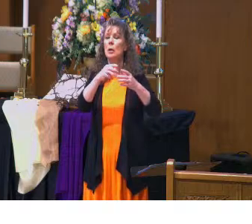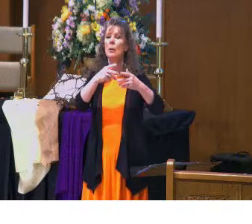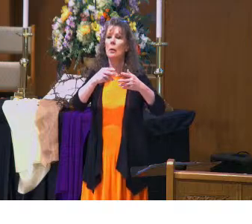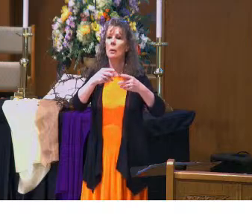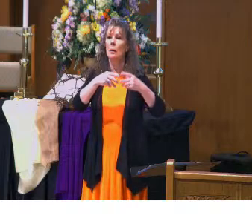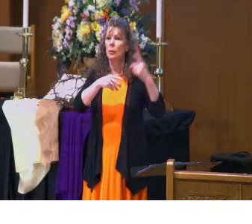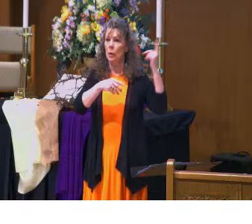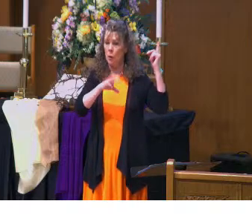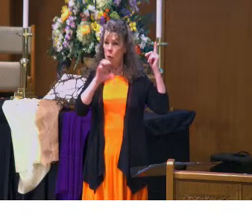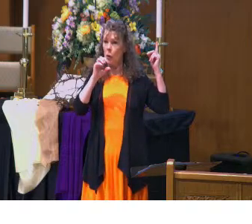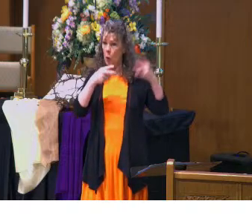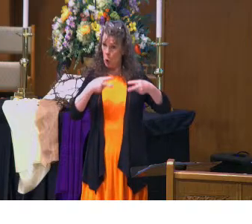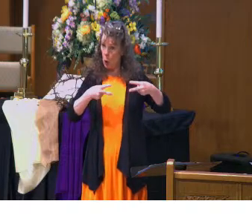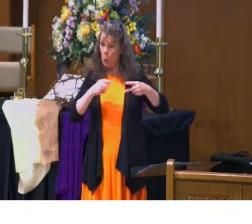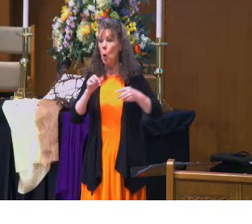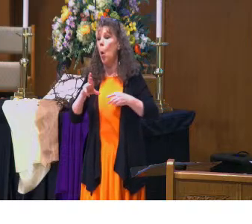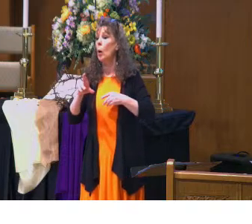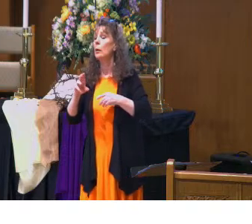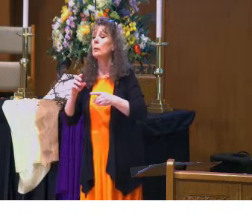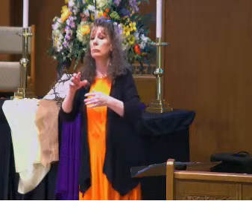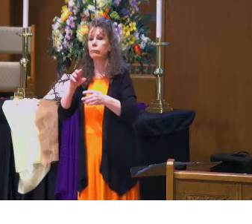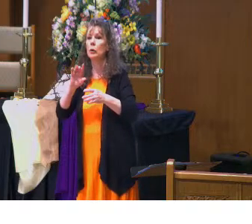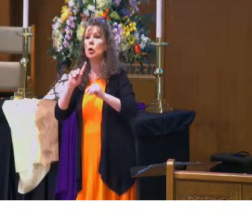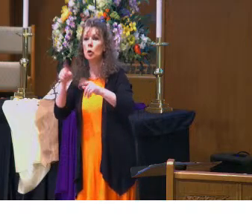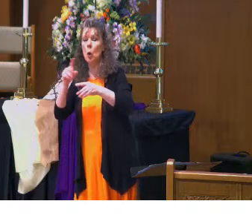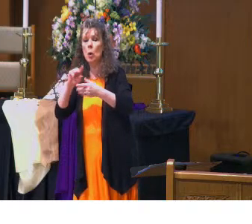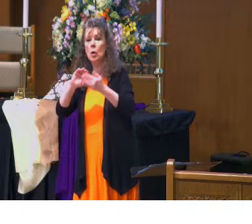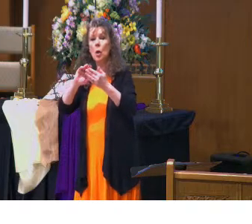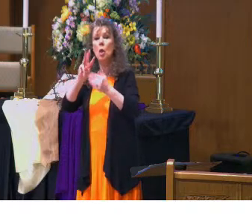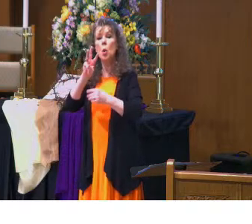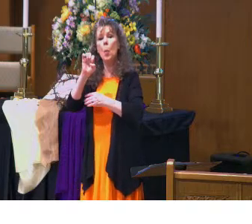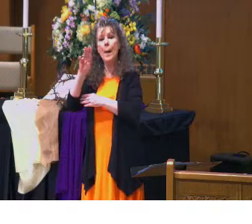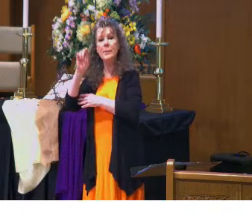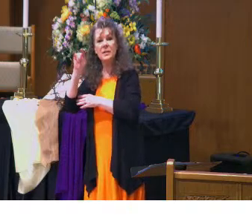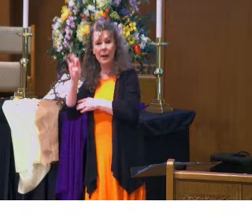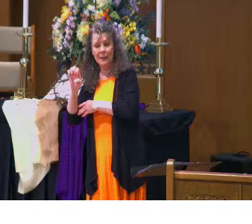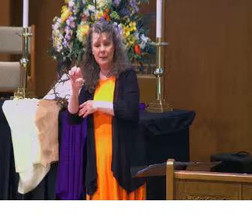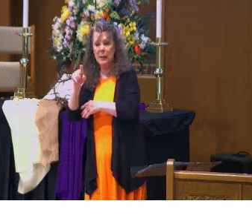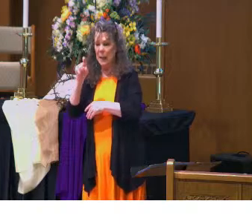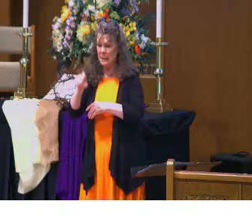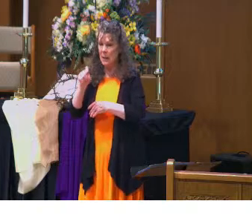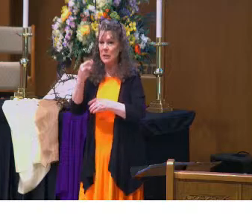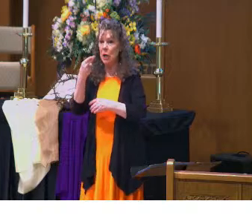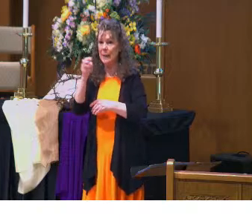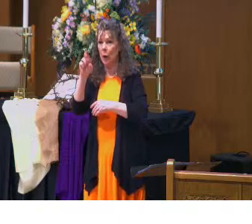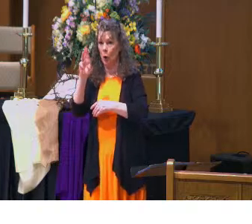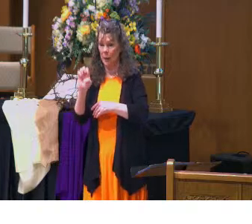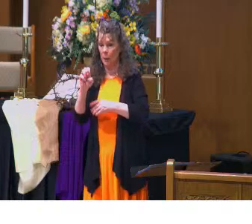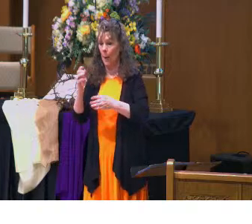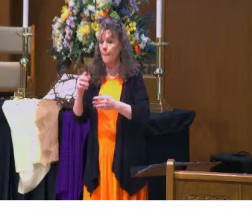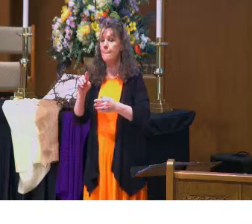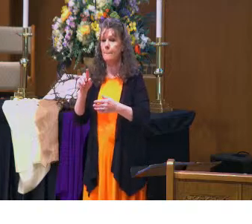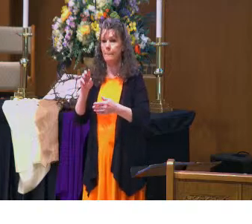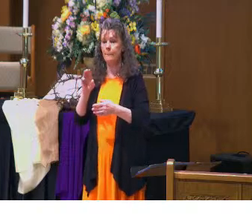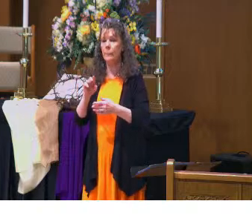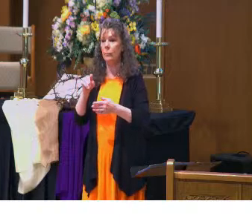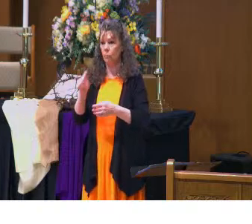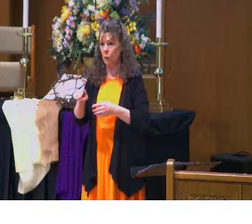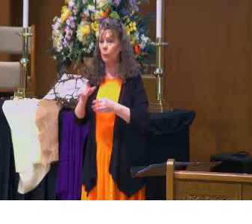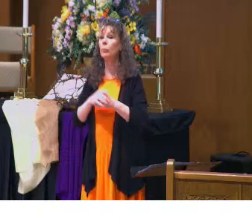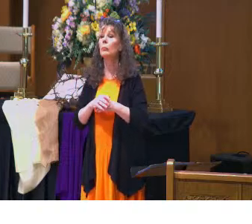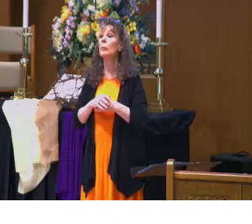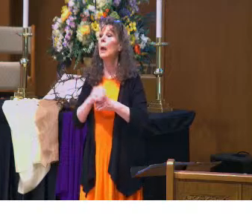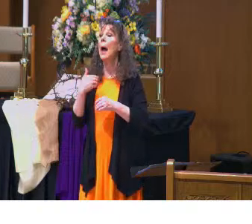tipcitygmc.org/info, and click the Here button. We want to make you aware that we have new daily